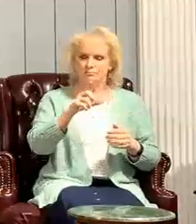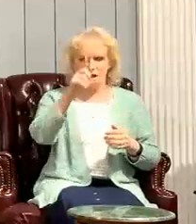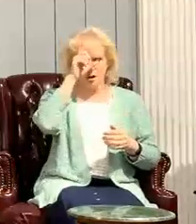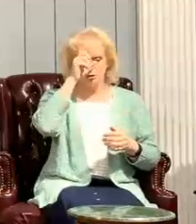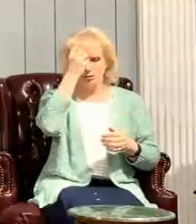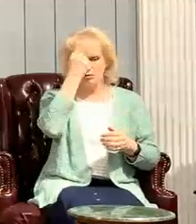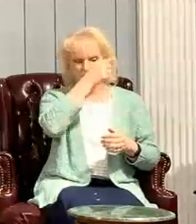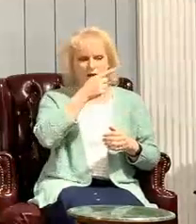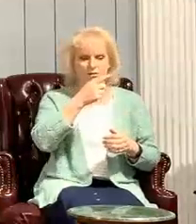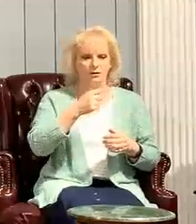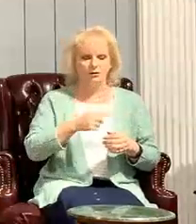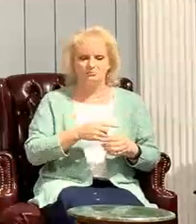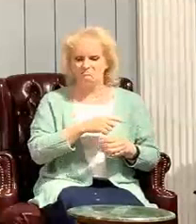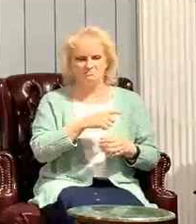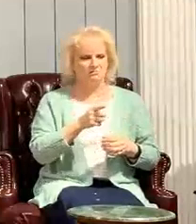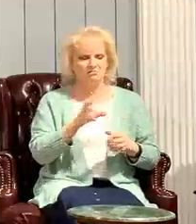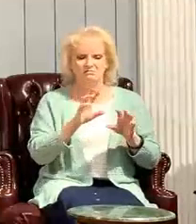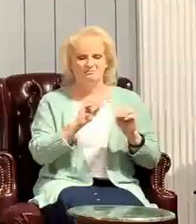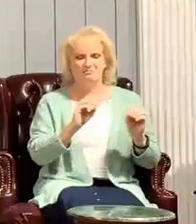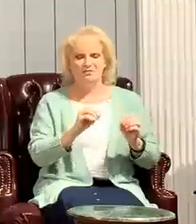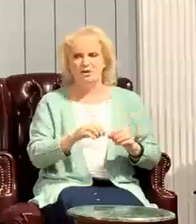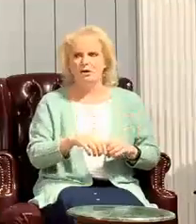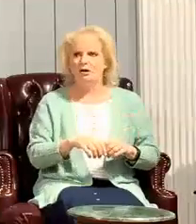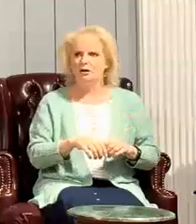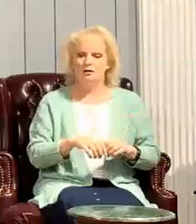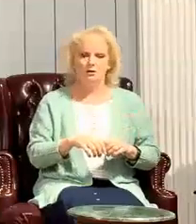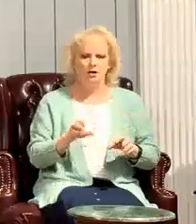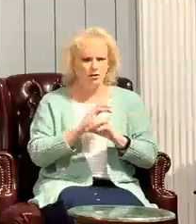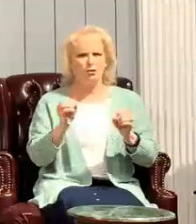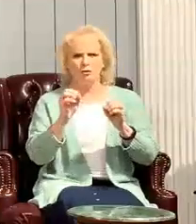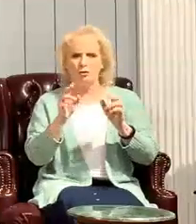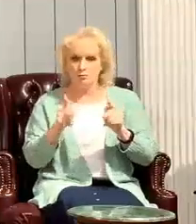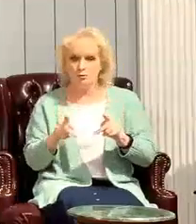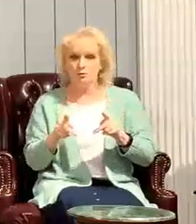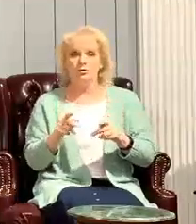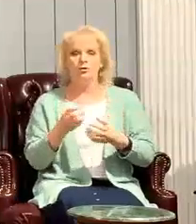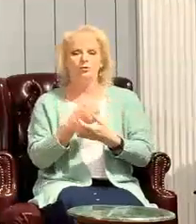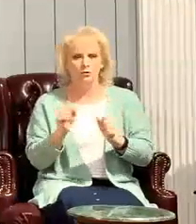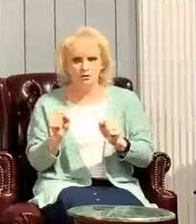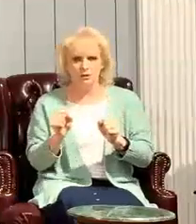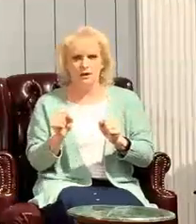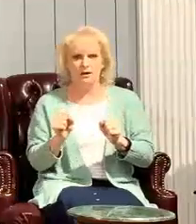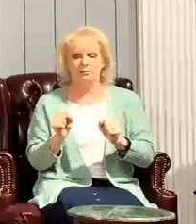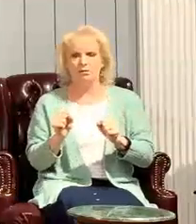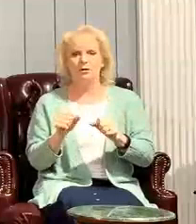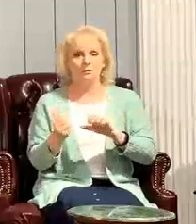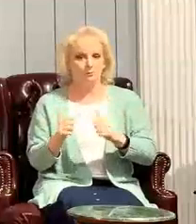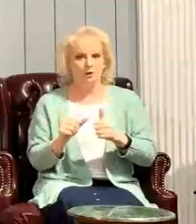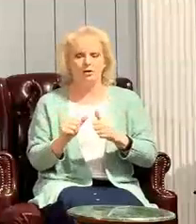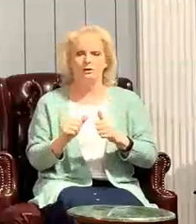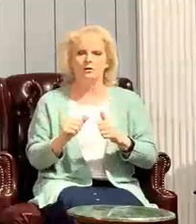Baptists wouldn't go for that. The Anabaptists, they wouldn't go for that. So no, if a person who is saved carefully